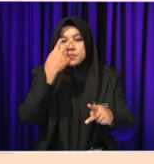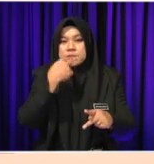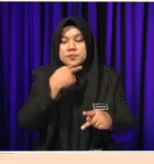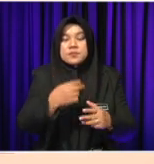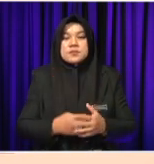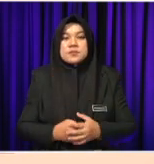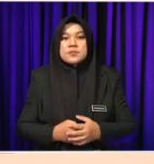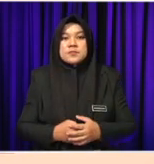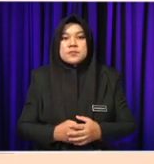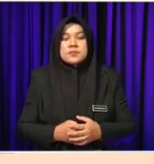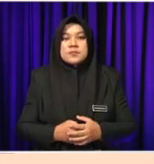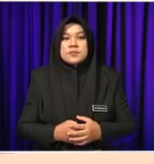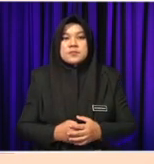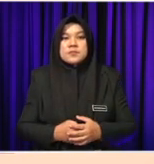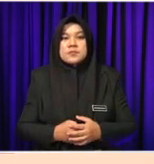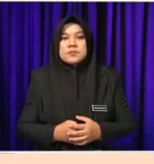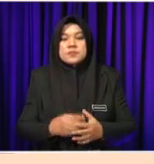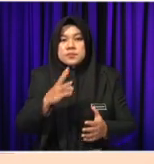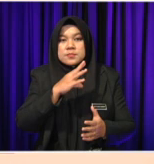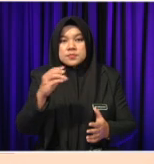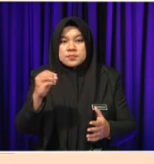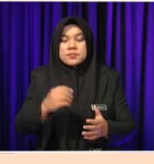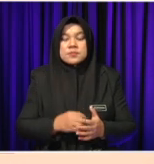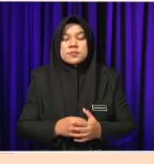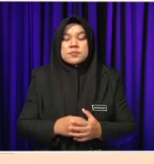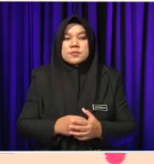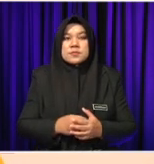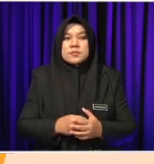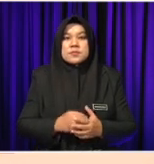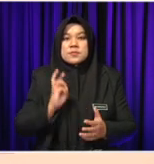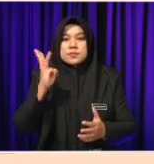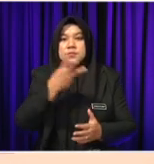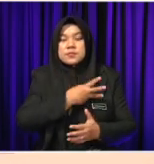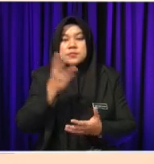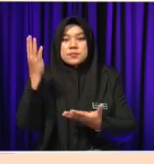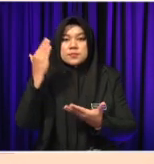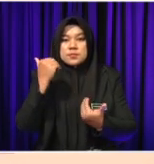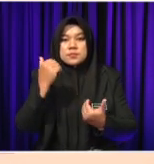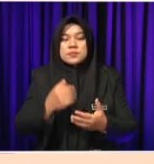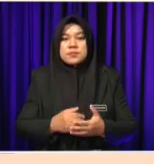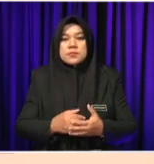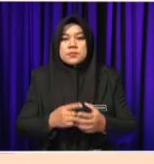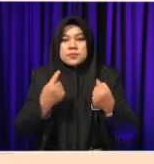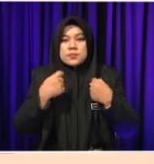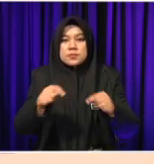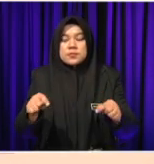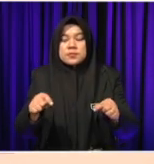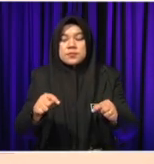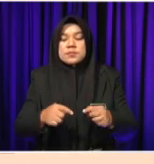right. That's good. And we could fly so high.